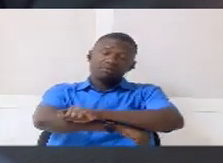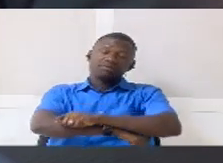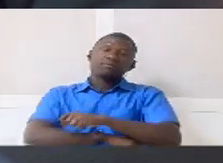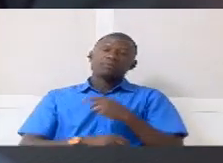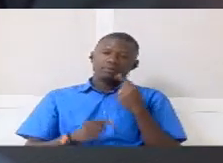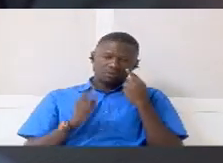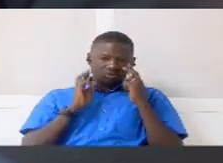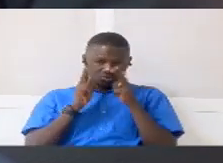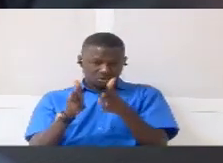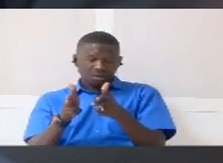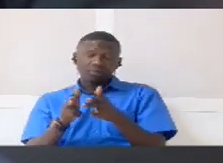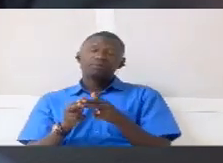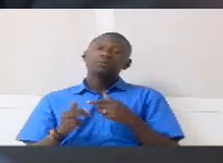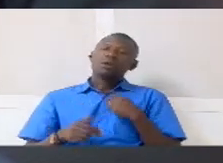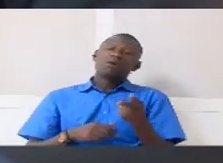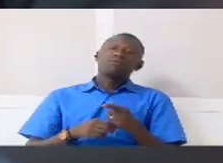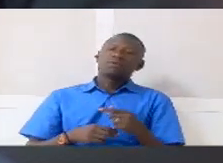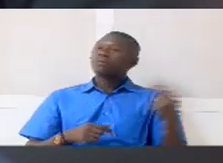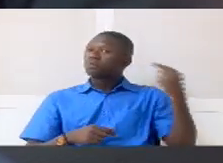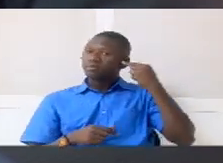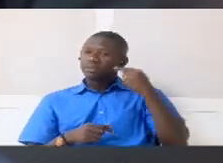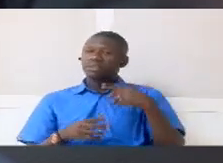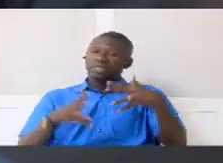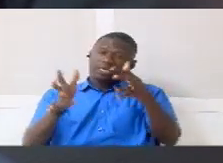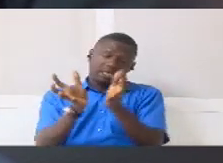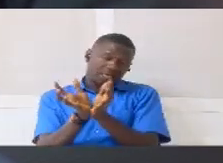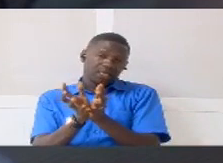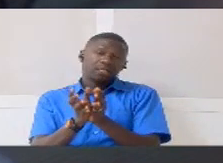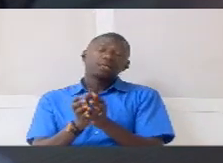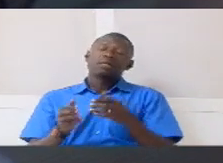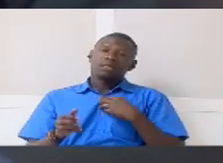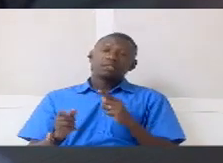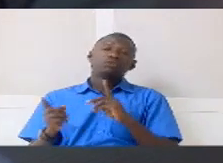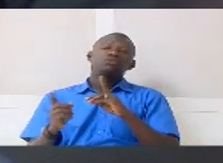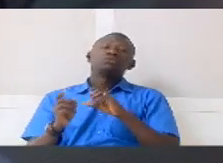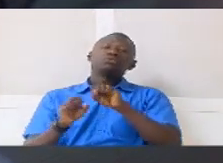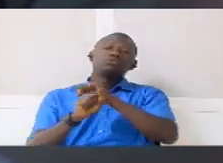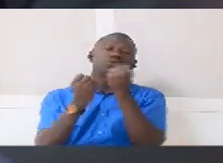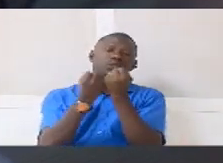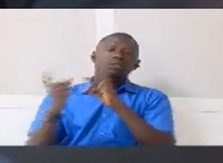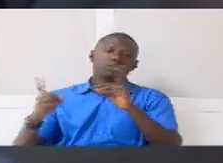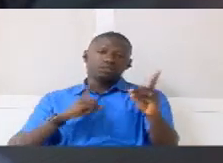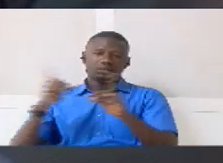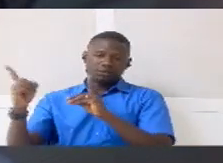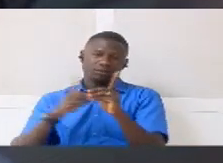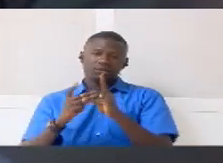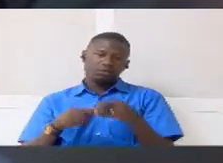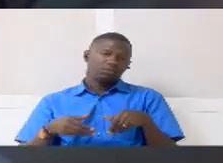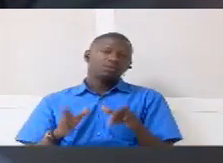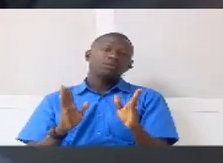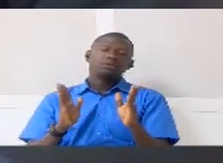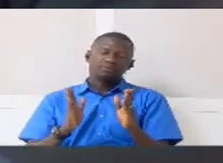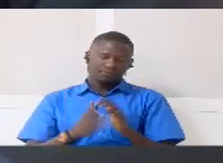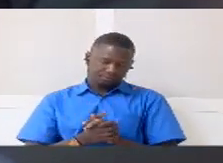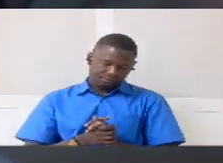relating to public gatherings, public health regulations, and the social distancing protocols.